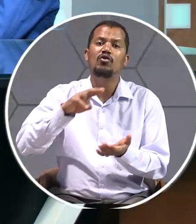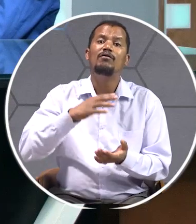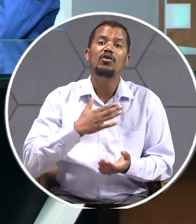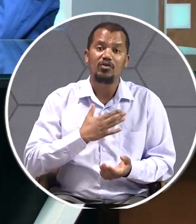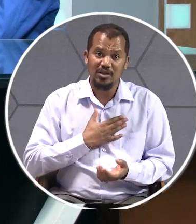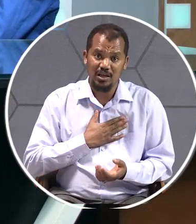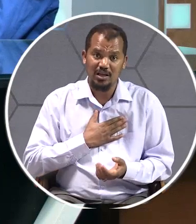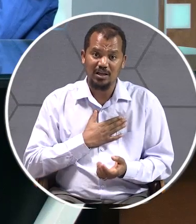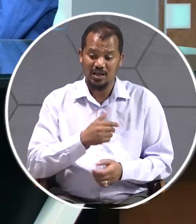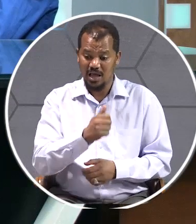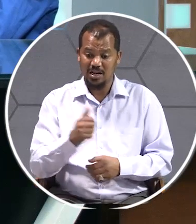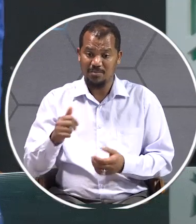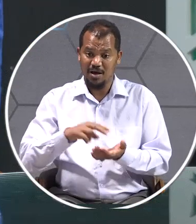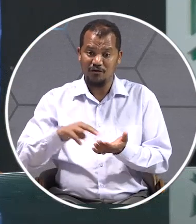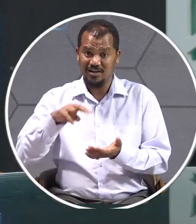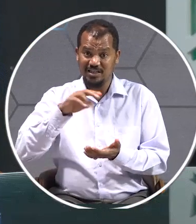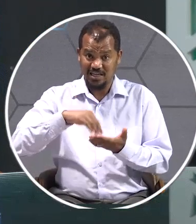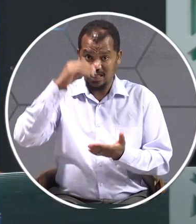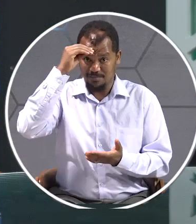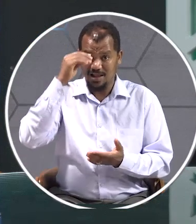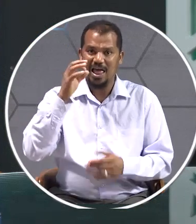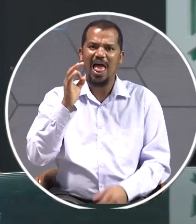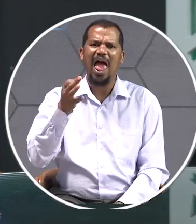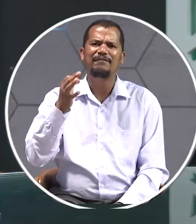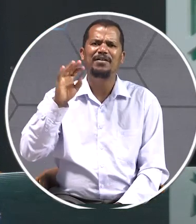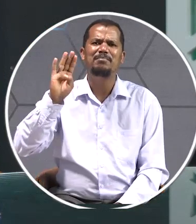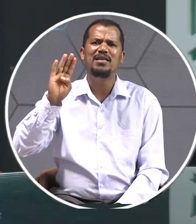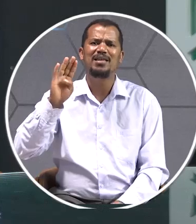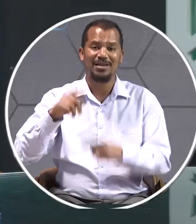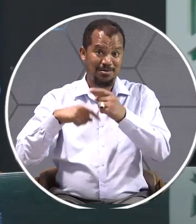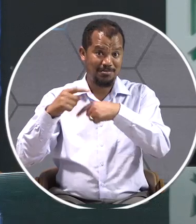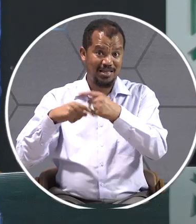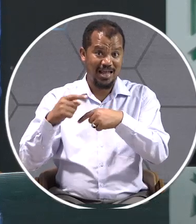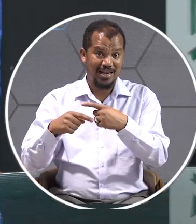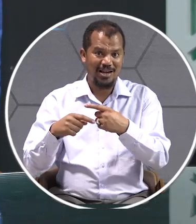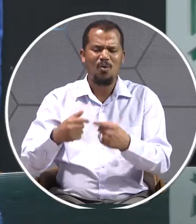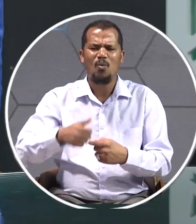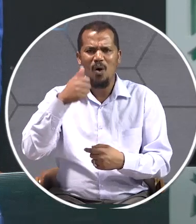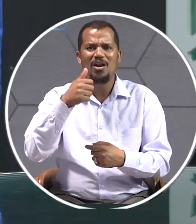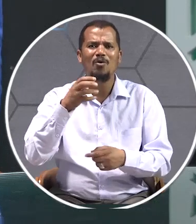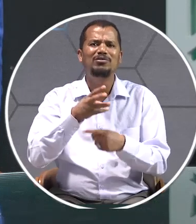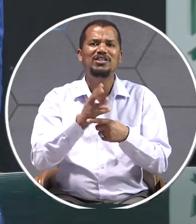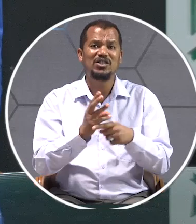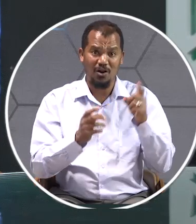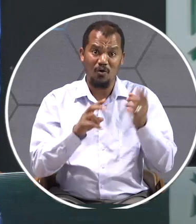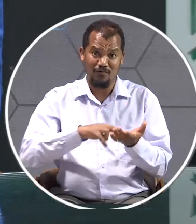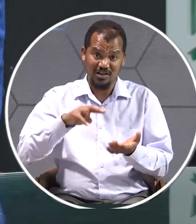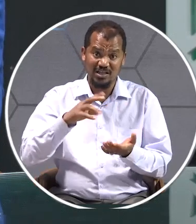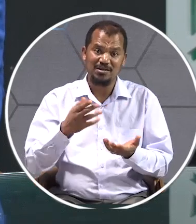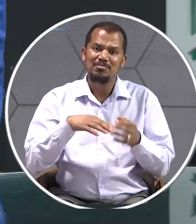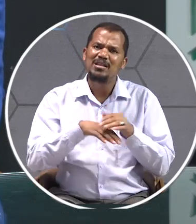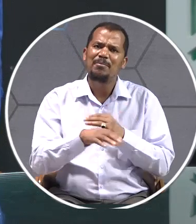University of Chachin, Addis Ababa University Katamark, FBM Batet, one now give him 6 kilo